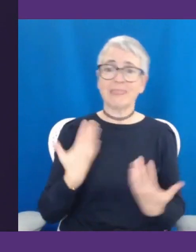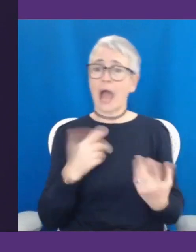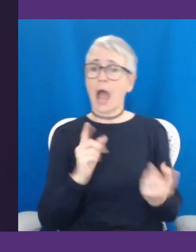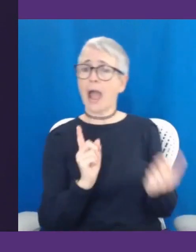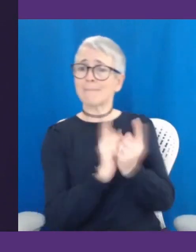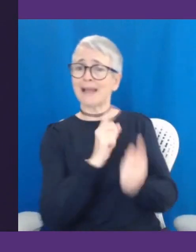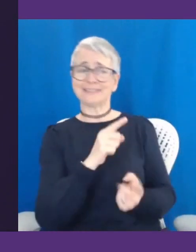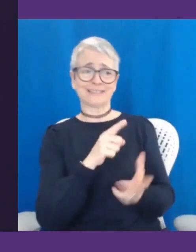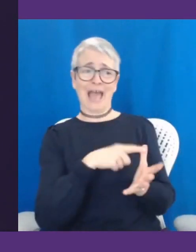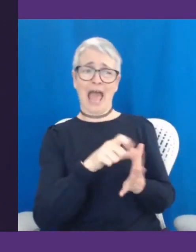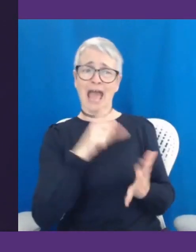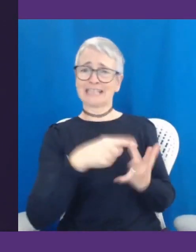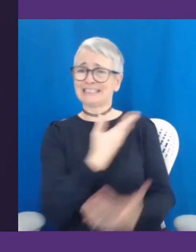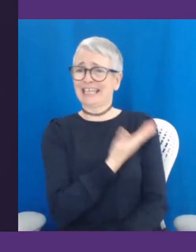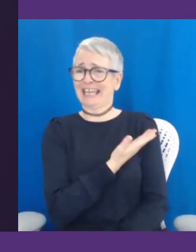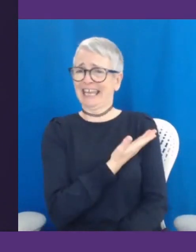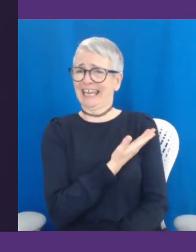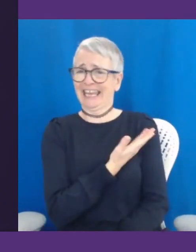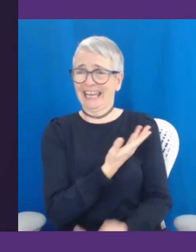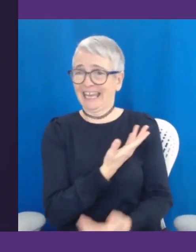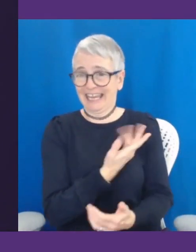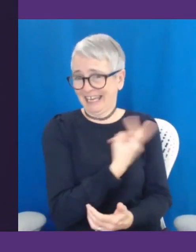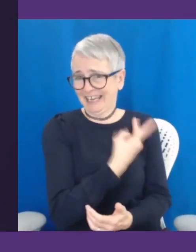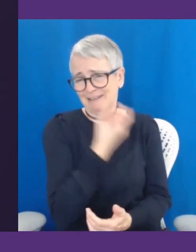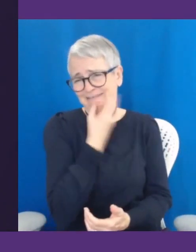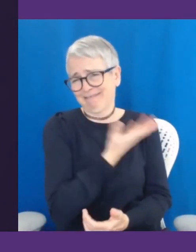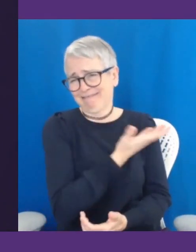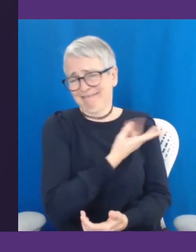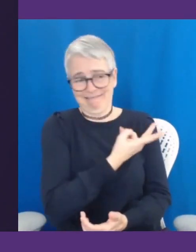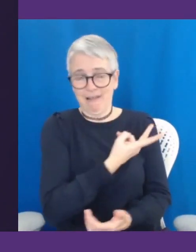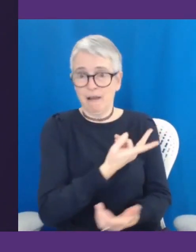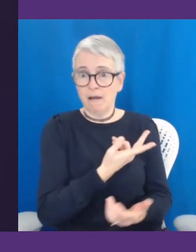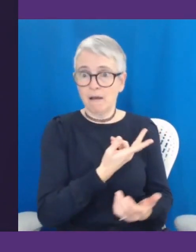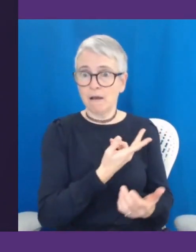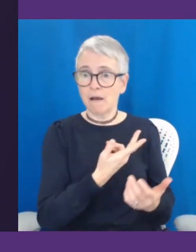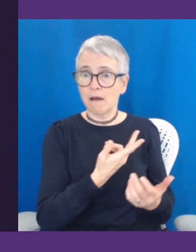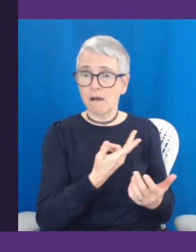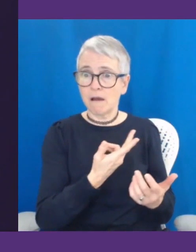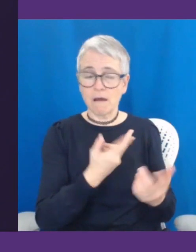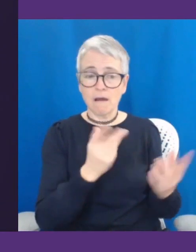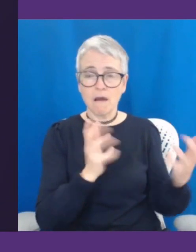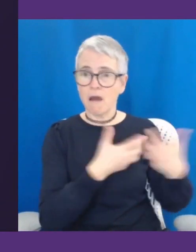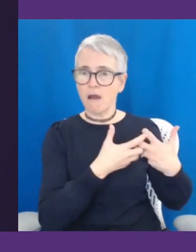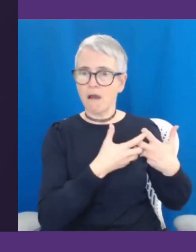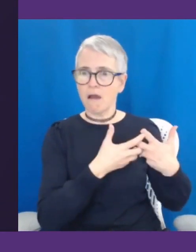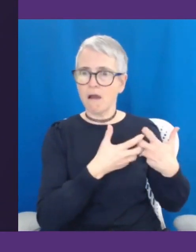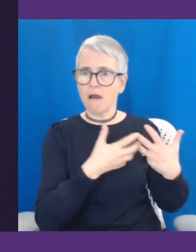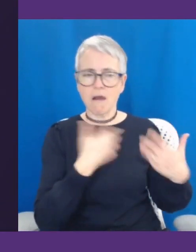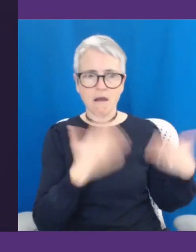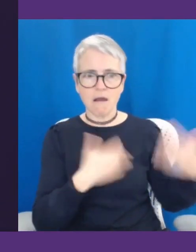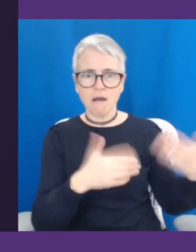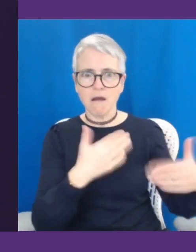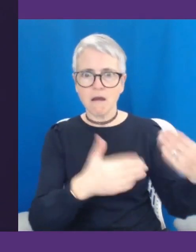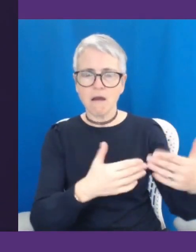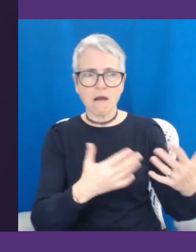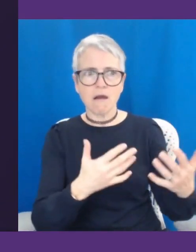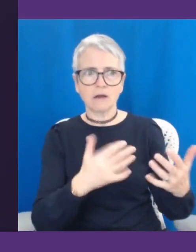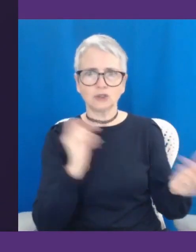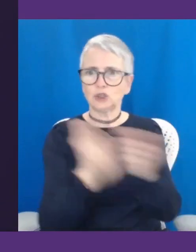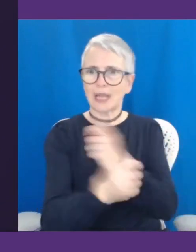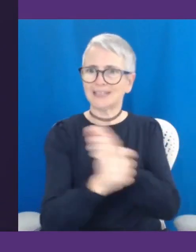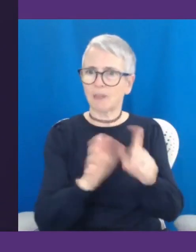Latif, and the two of us, started kind of quite literally with some of the other colleagues like Robin Christophson, changing the culture. As I always